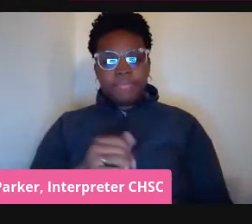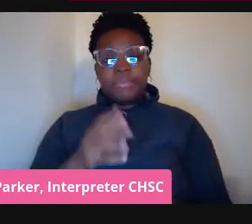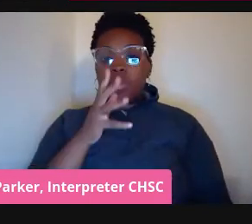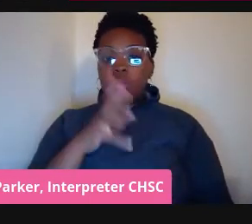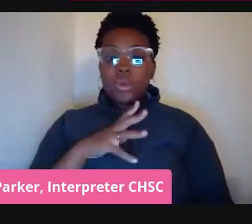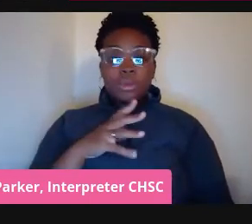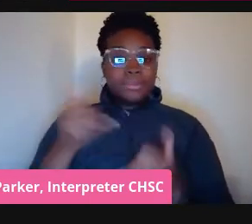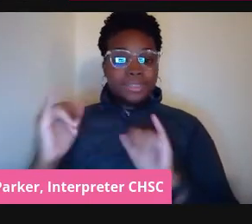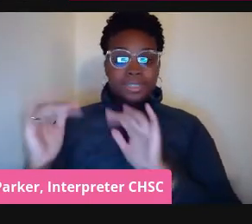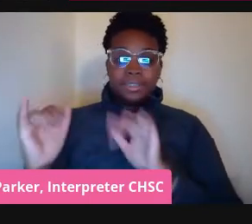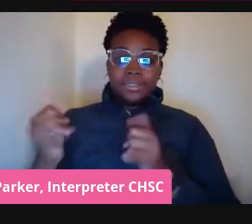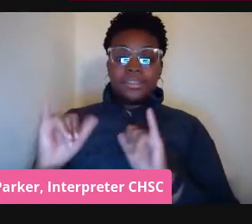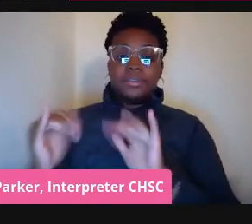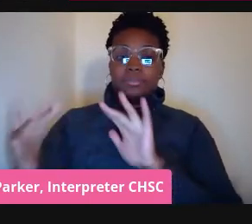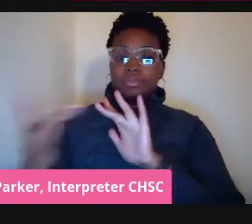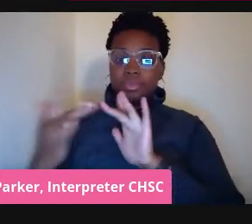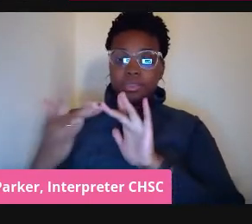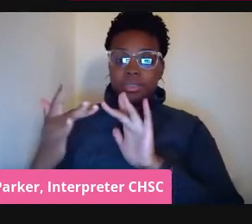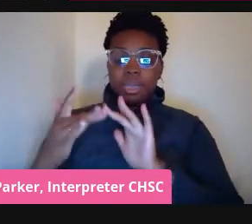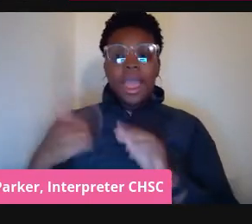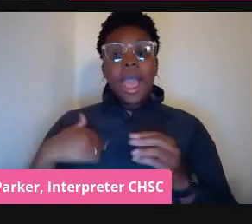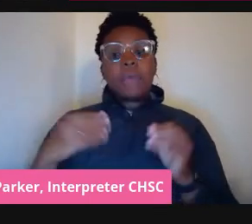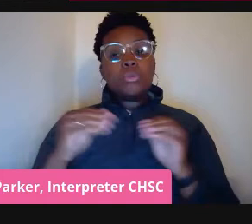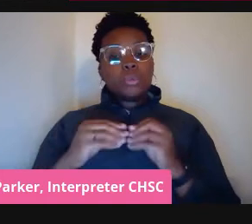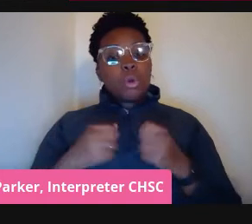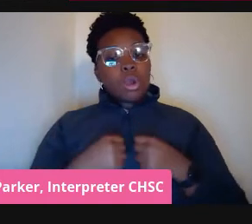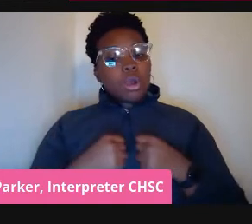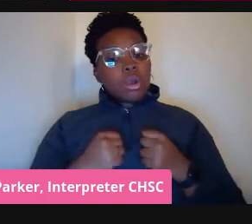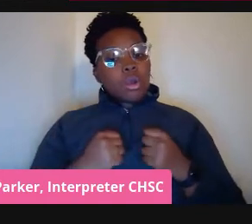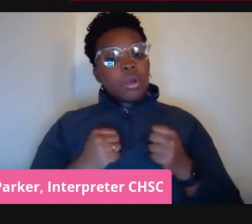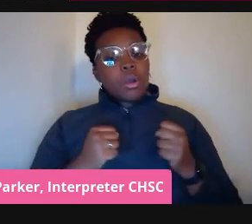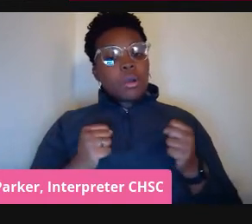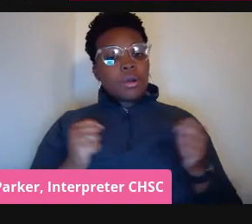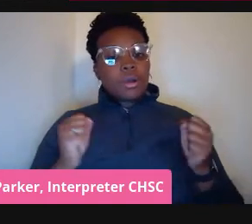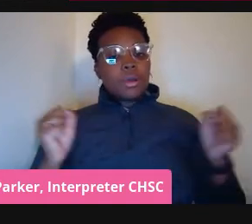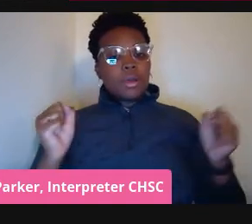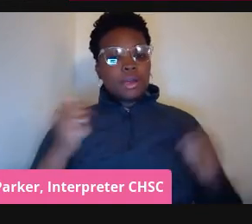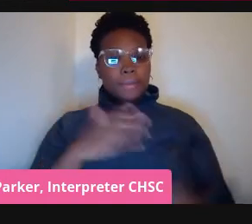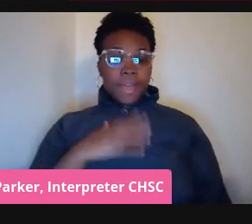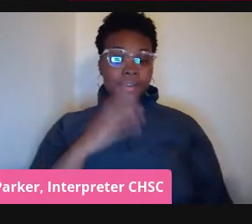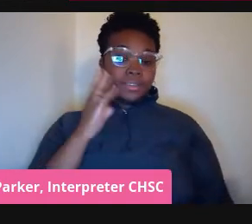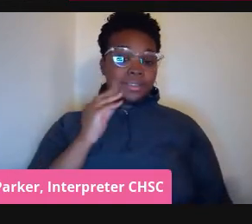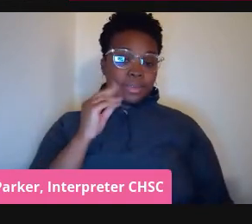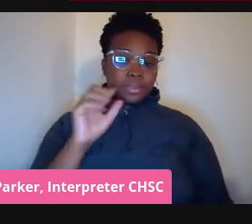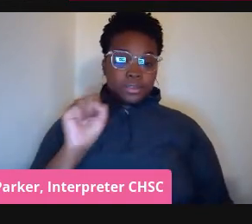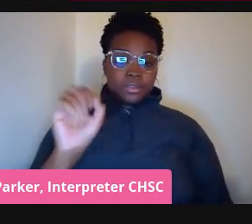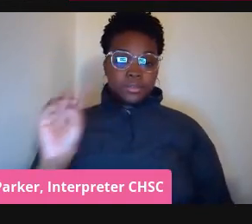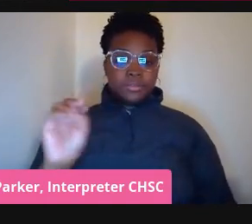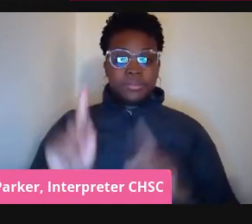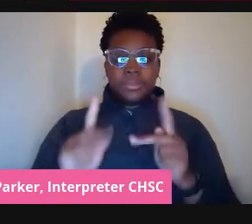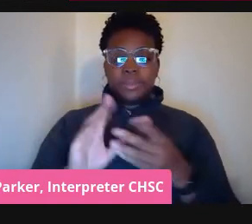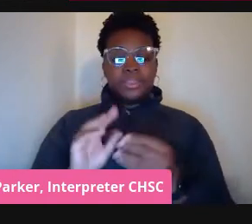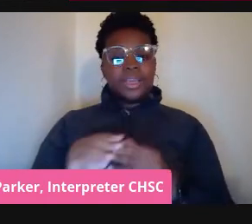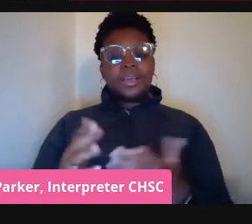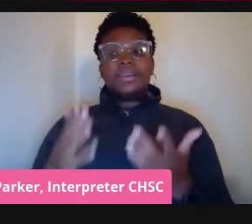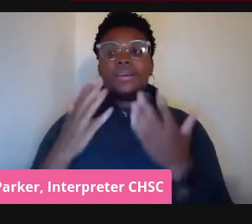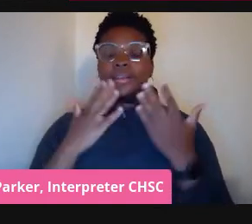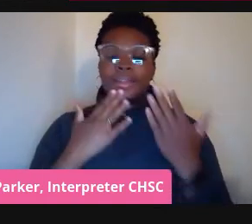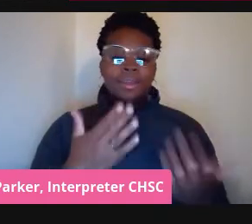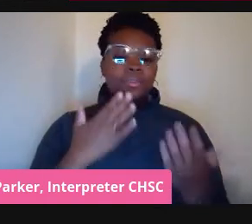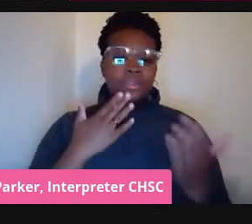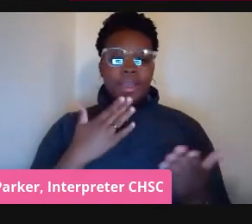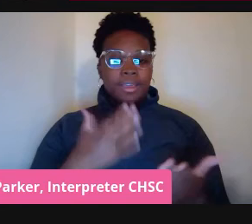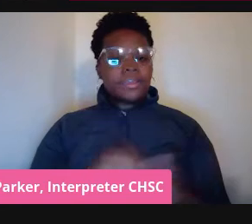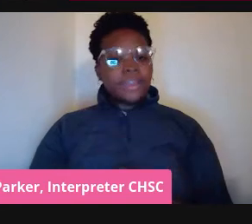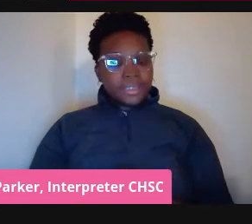out to me. I was opening more about my experience on social media, and people said, you know, thank you, thank you, thank you. I said,